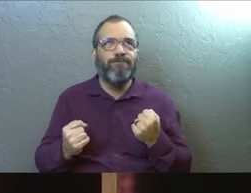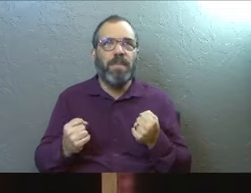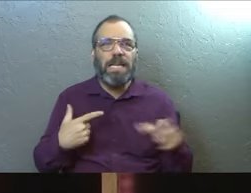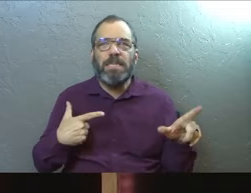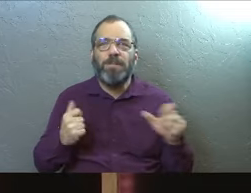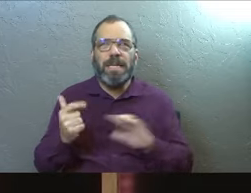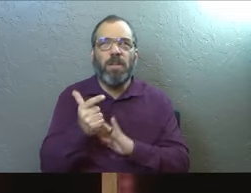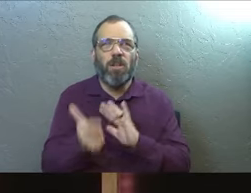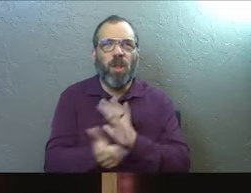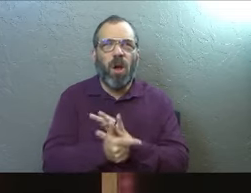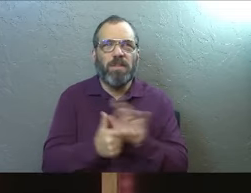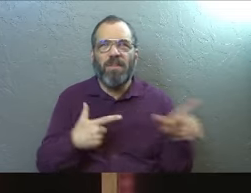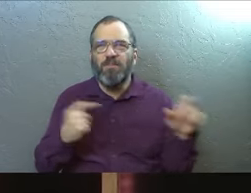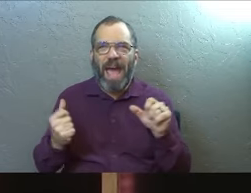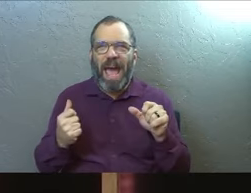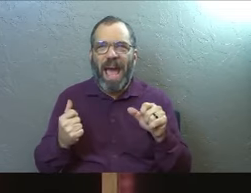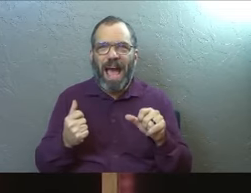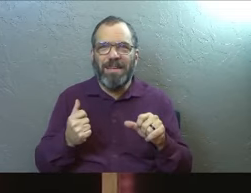speed laws, maybe.